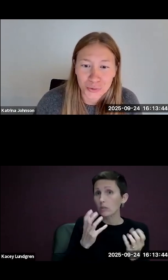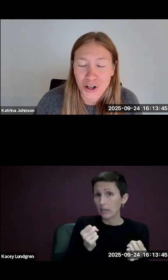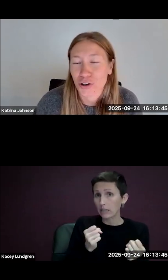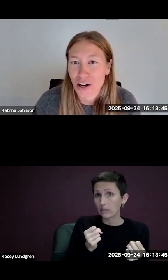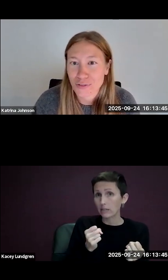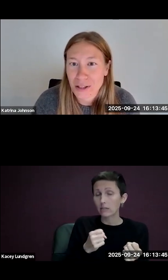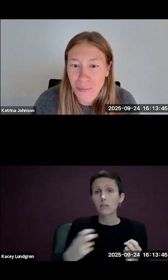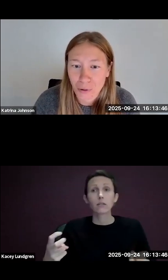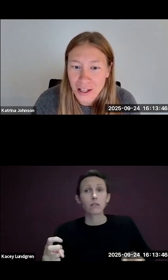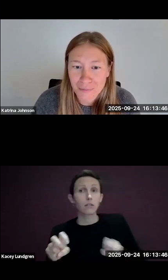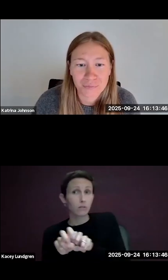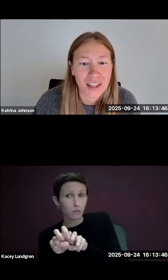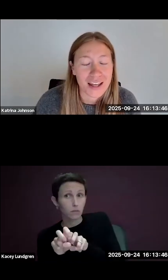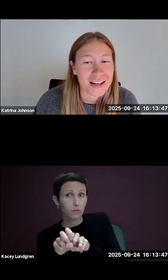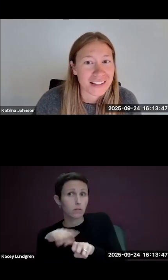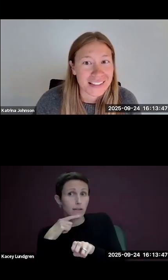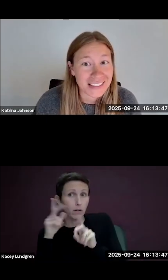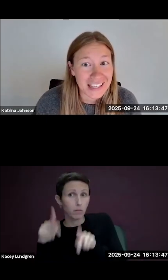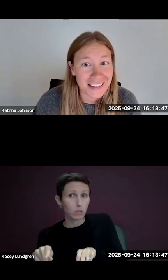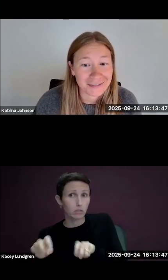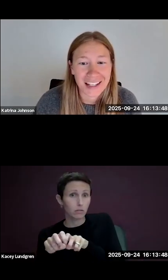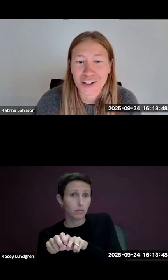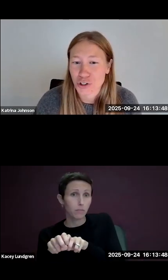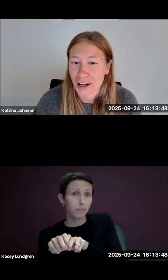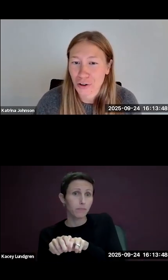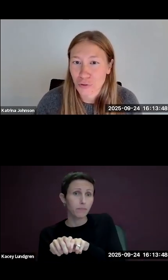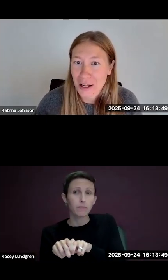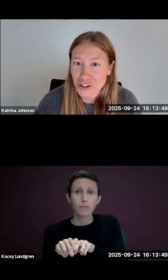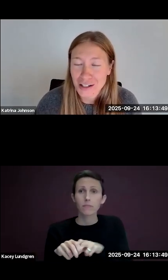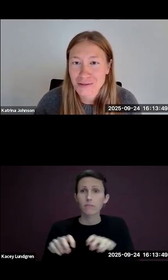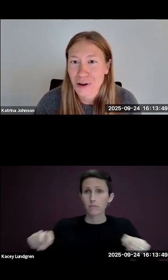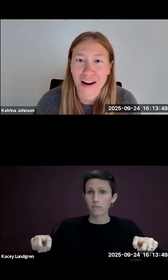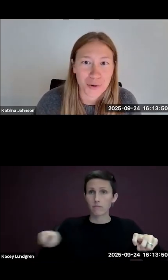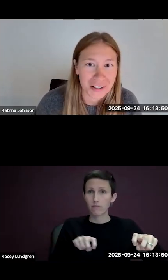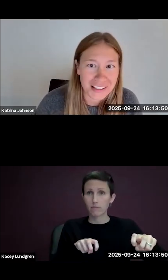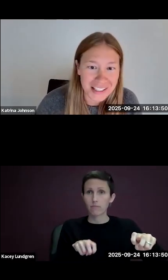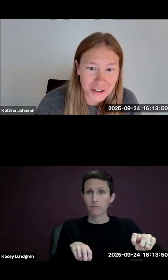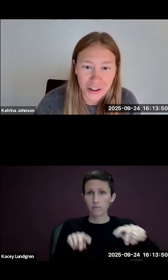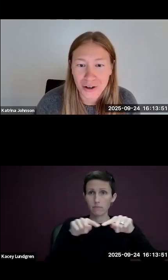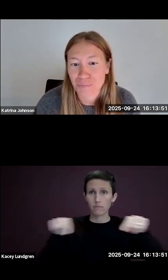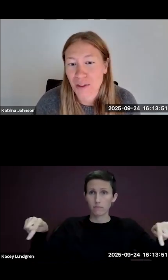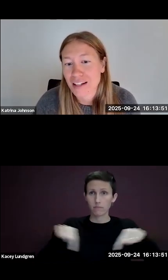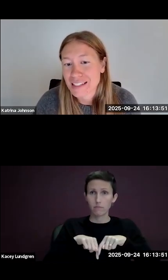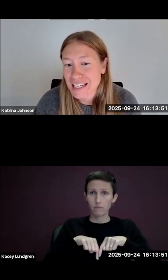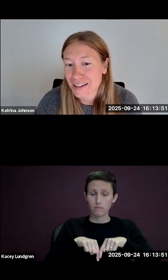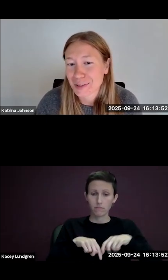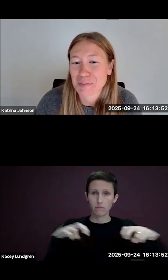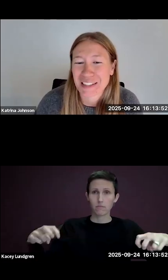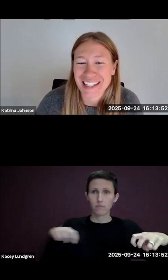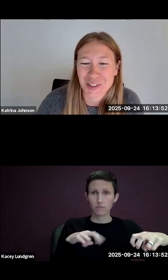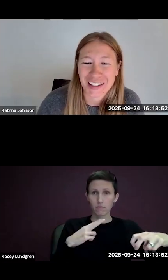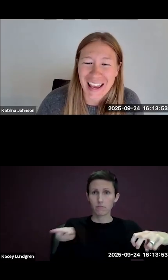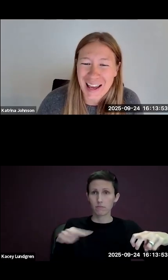to you across from the employee. C, in a triangle formation where everyone can see each other.